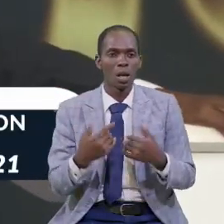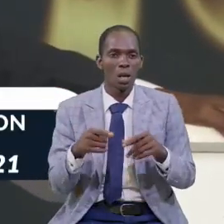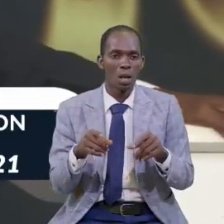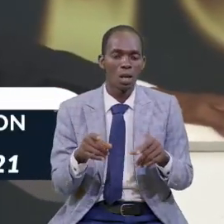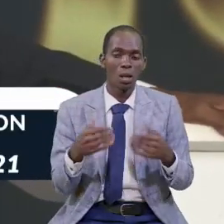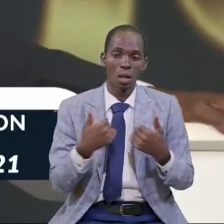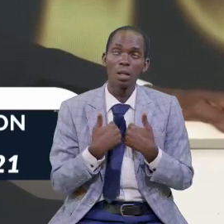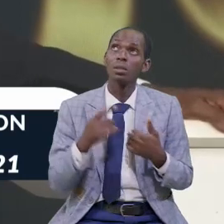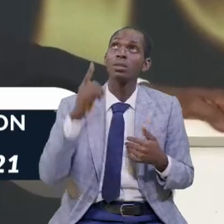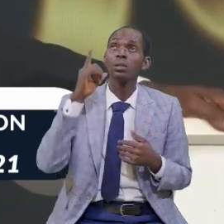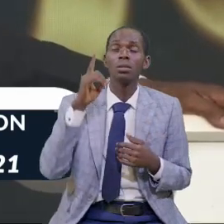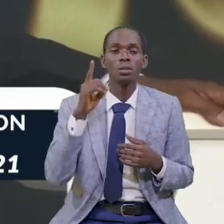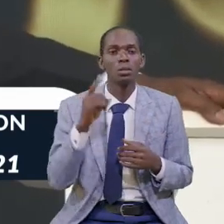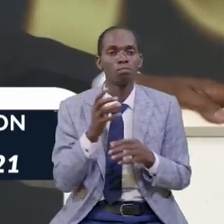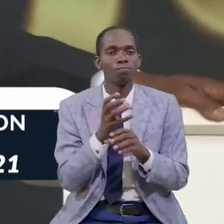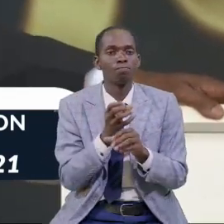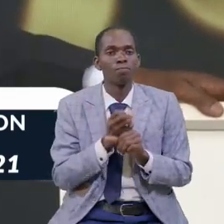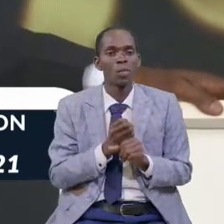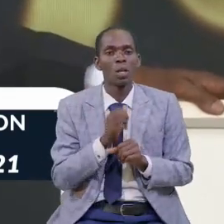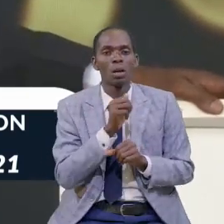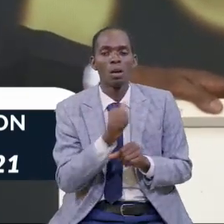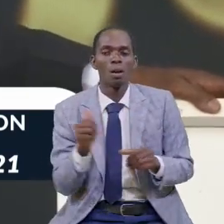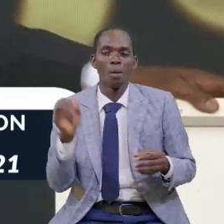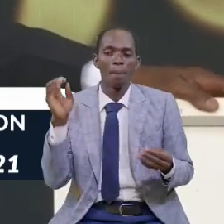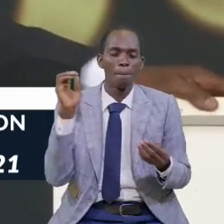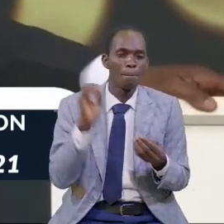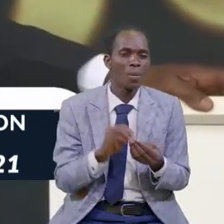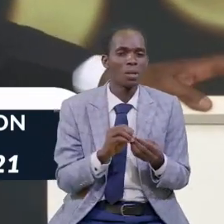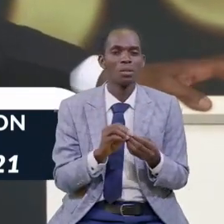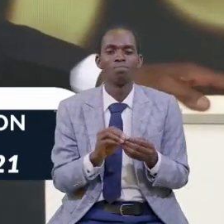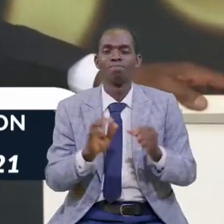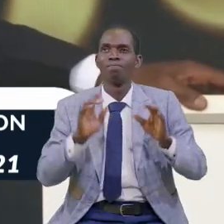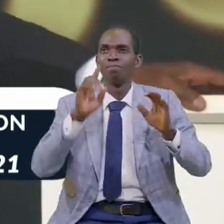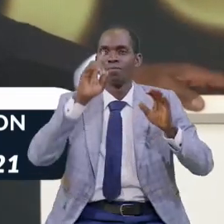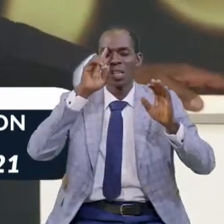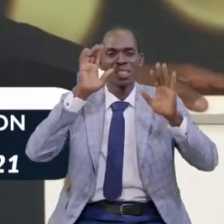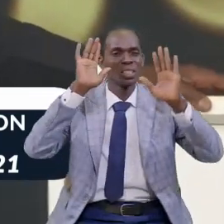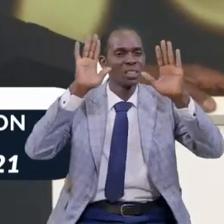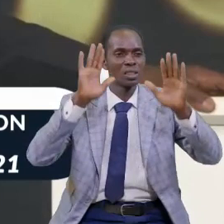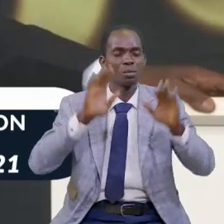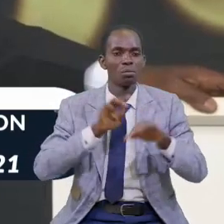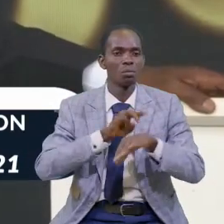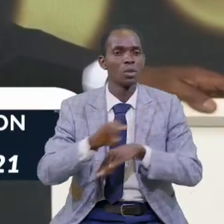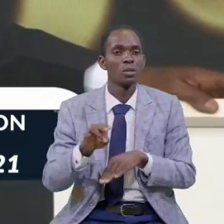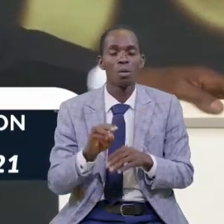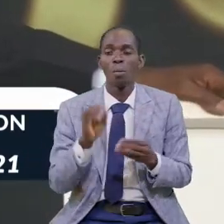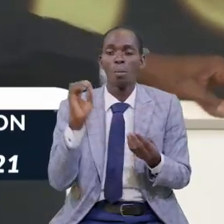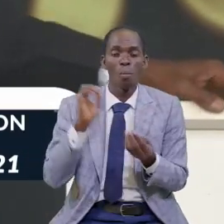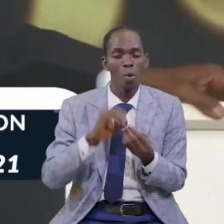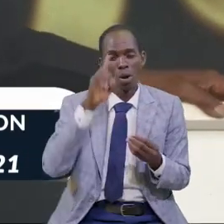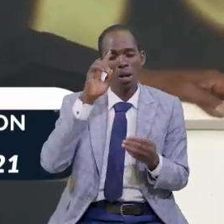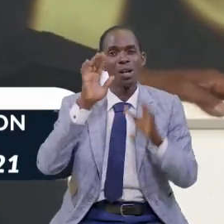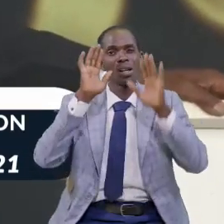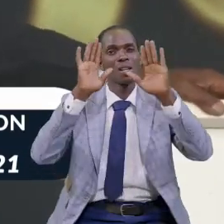more excellent ministry, more excellent than the ministry of Moses, more excellent than the ministry